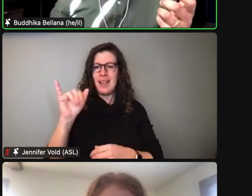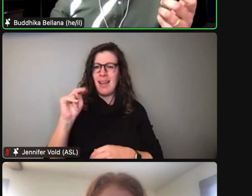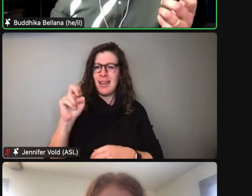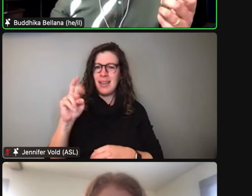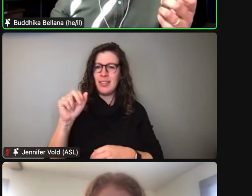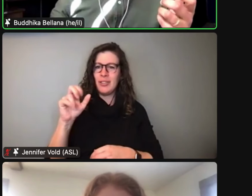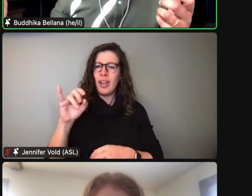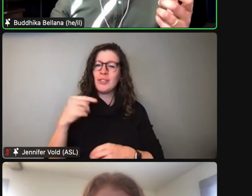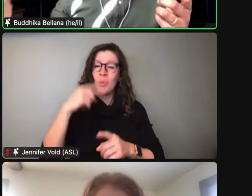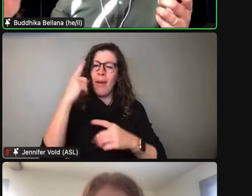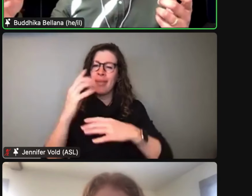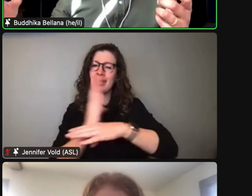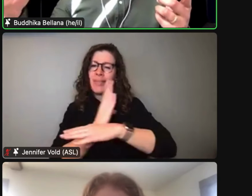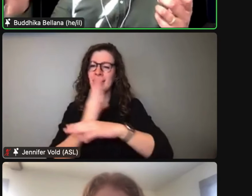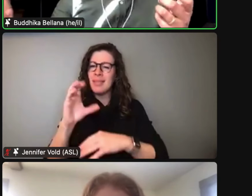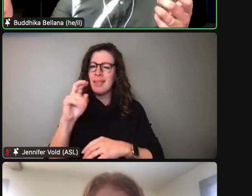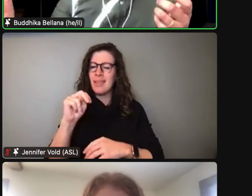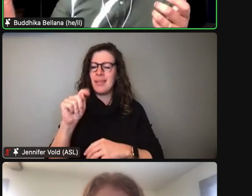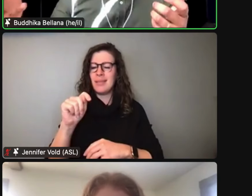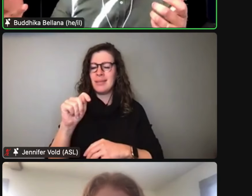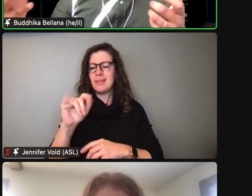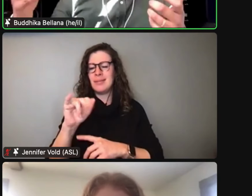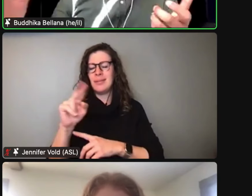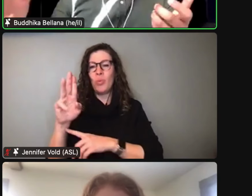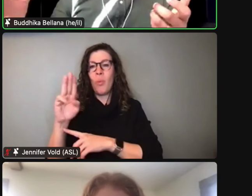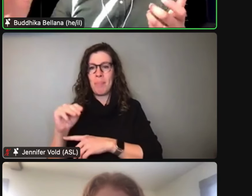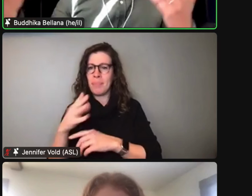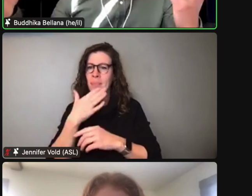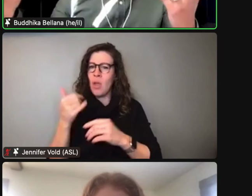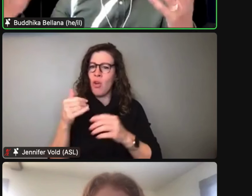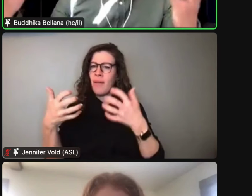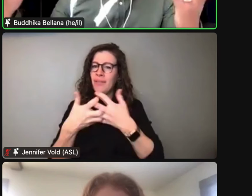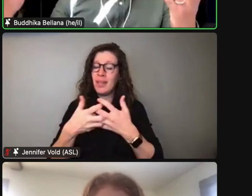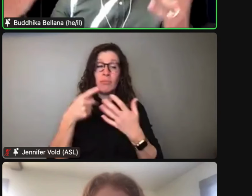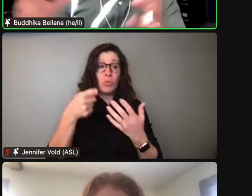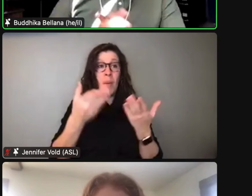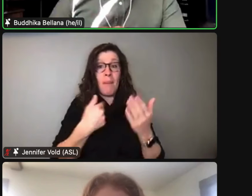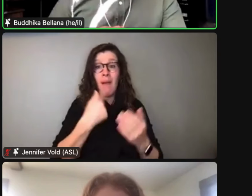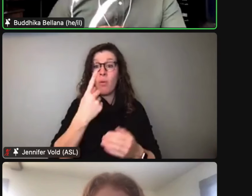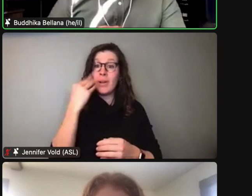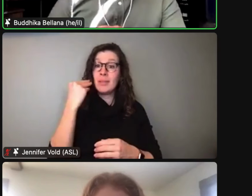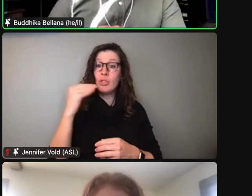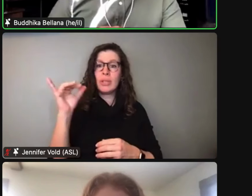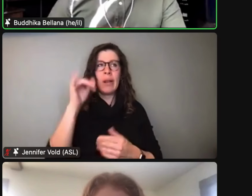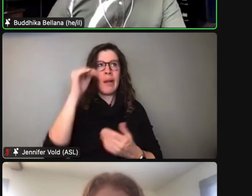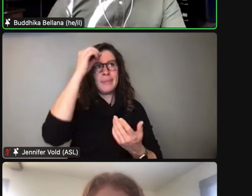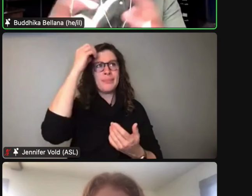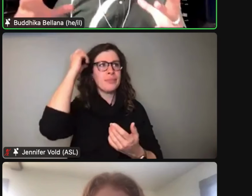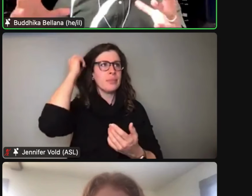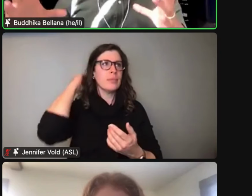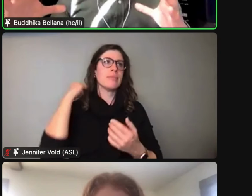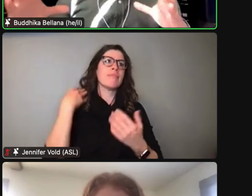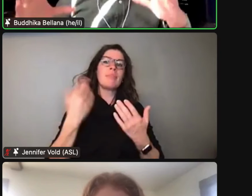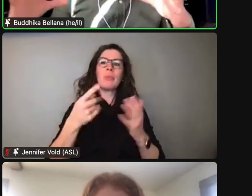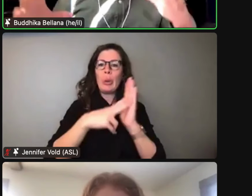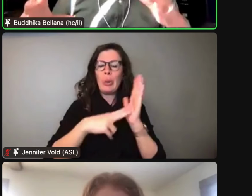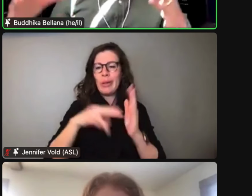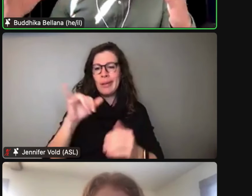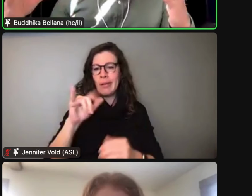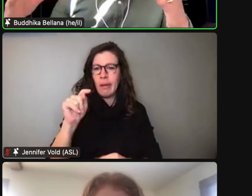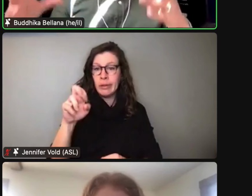be a better fit for that explanation, because you could take an experience that, for example, maybe if you were to like read a terms and